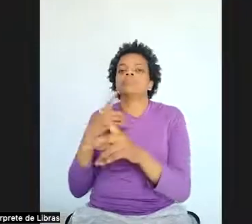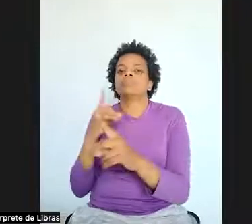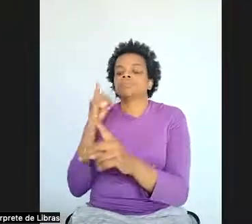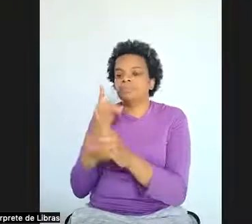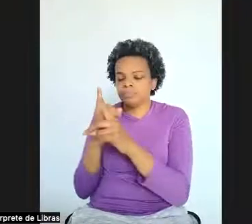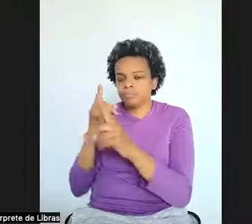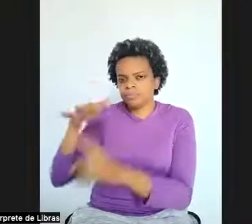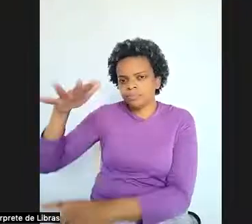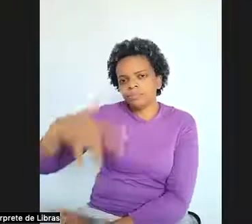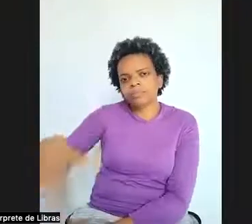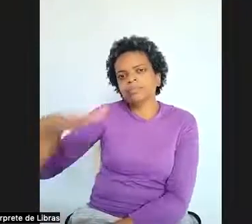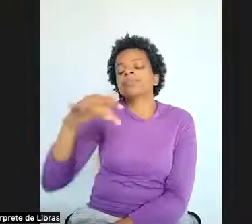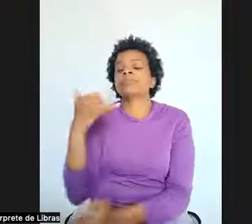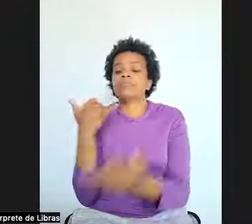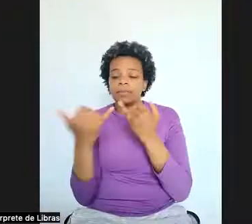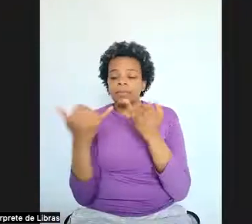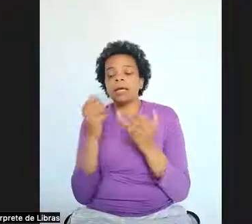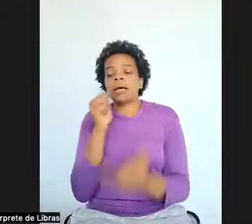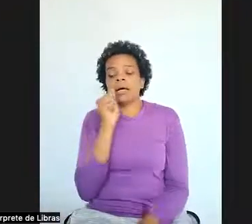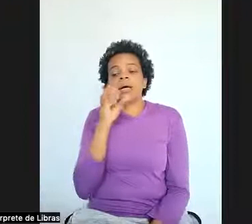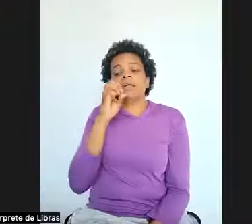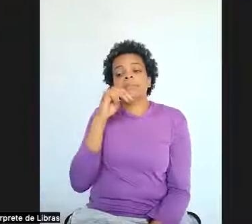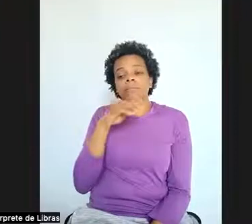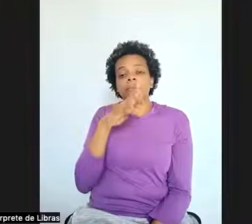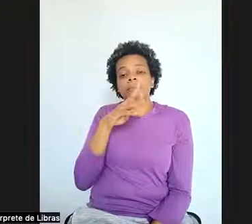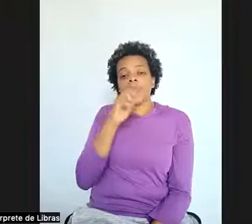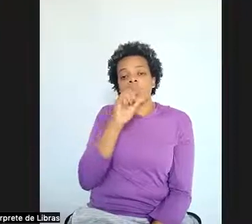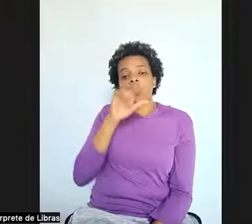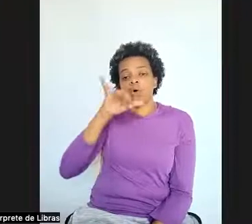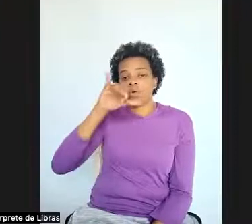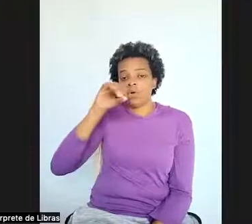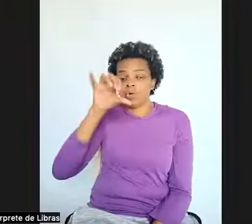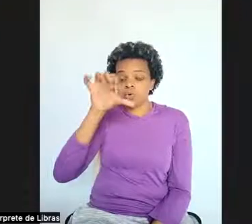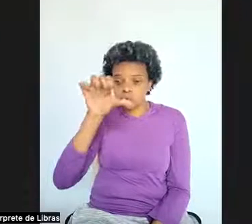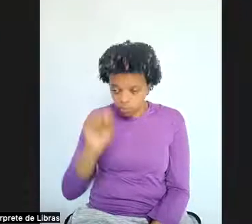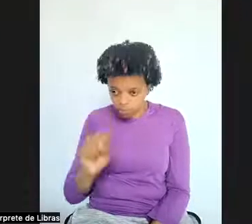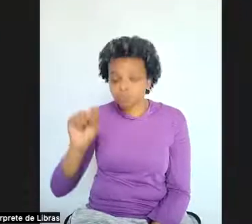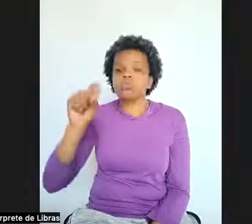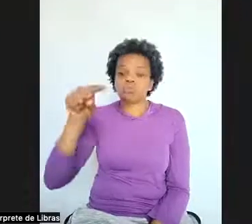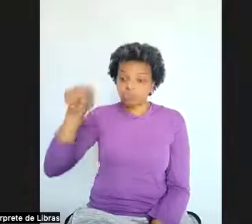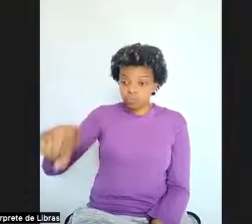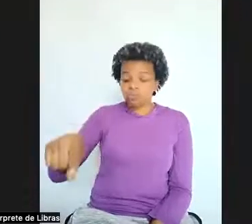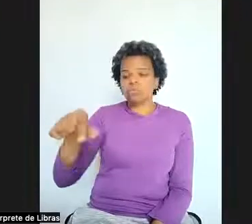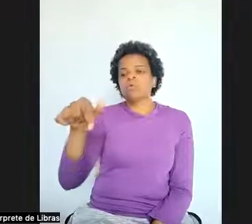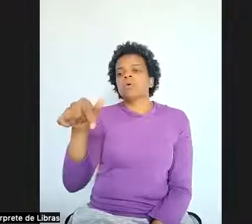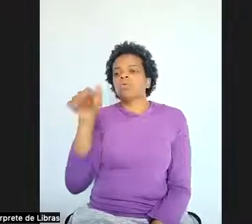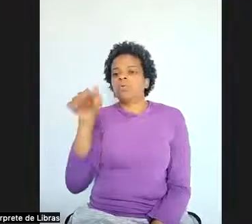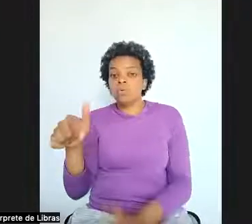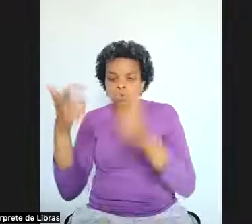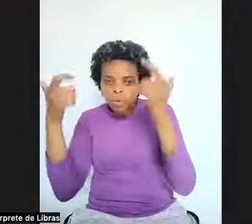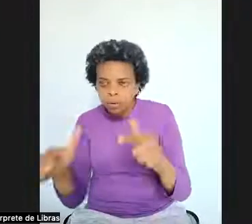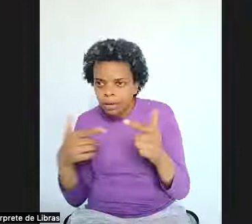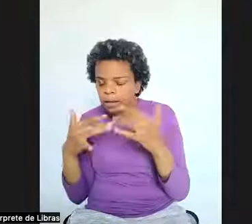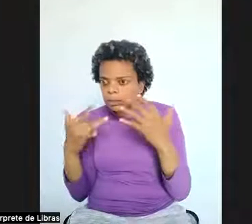And only a recent expedition was able to describe it and find it's a similar environment to Albatroz, a very rich